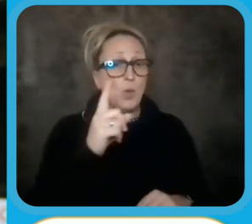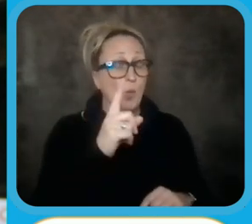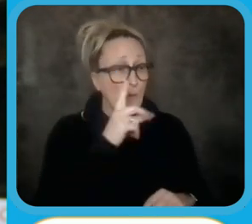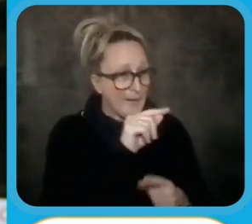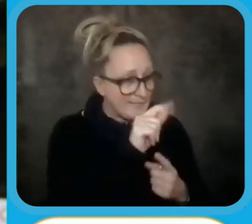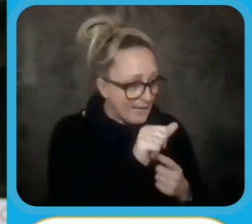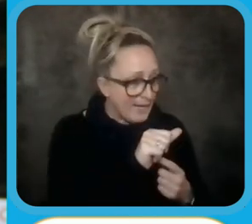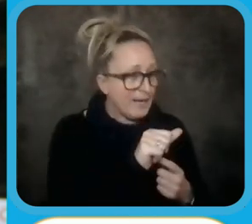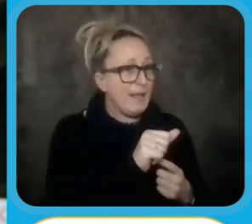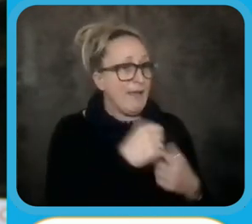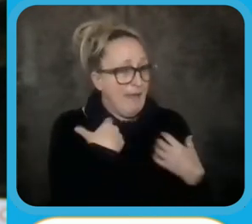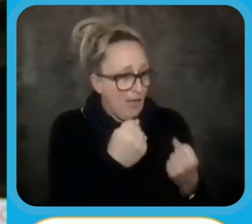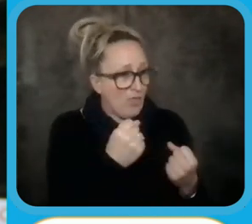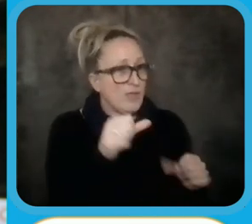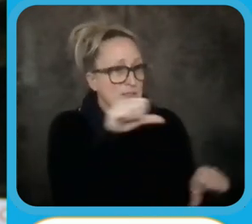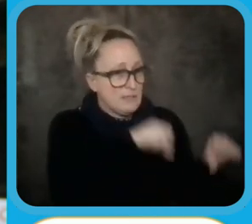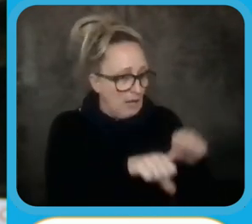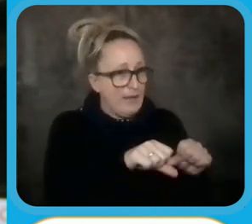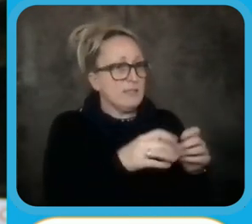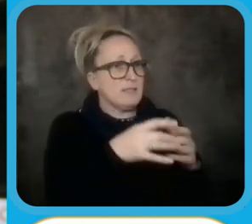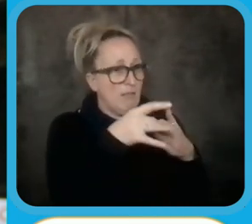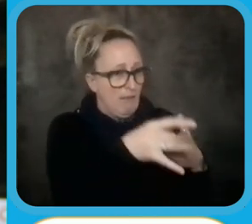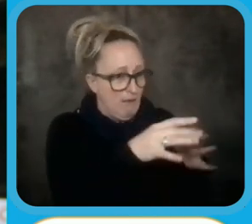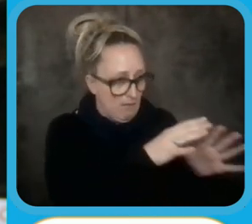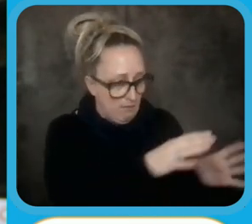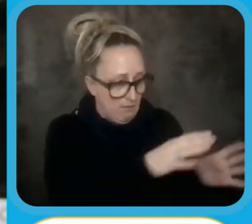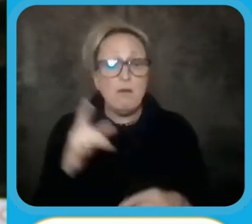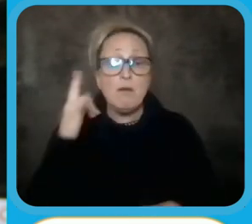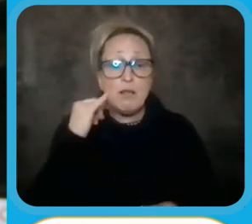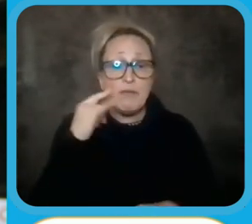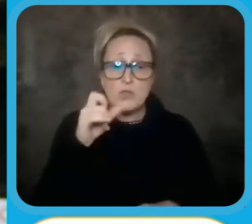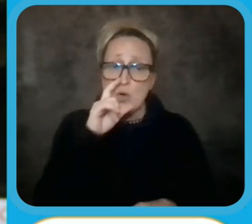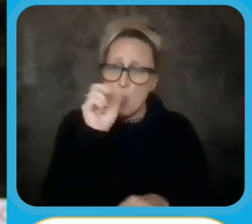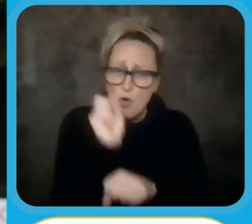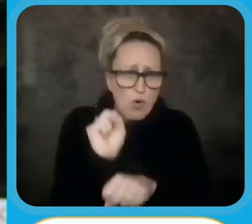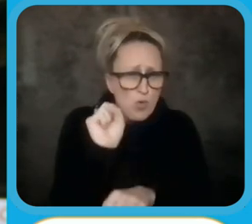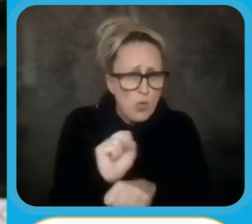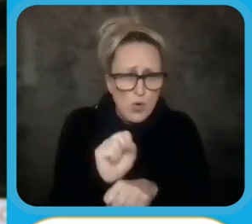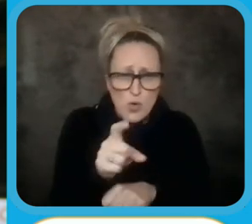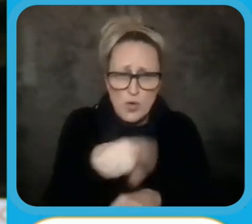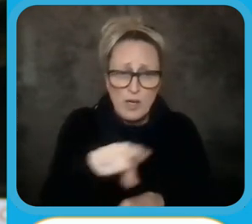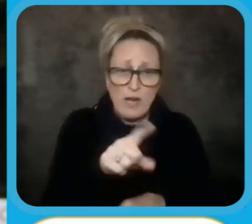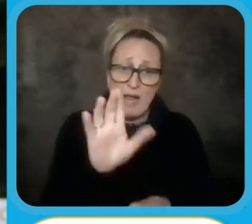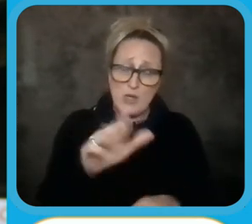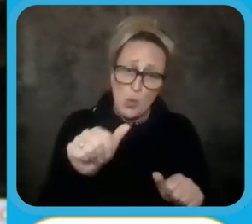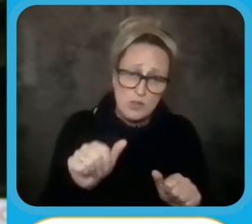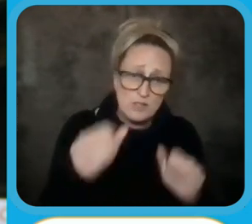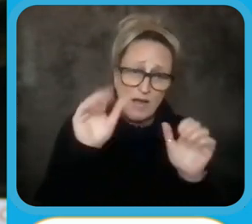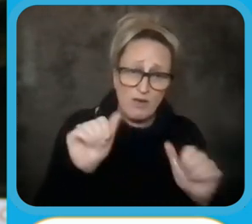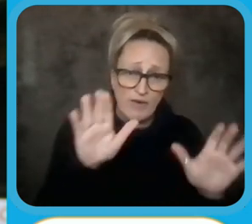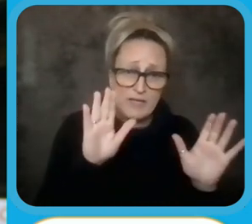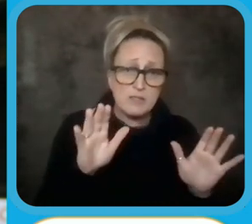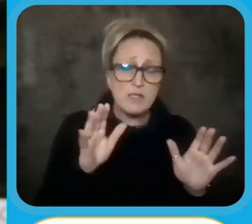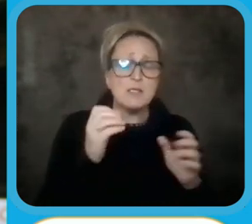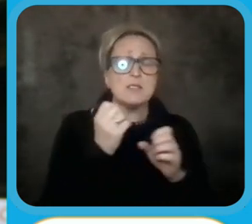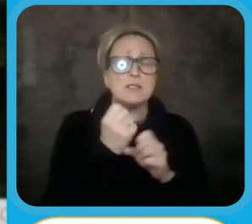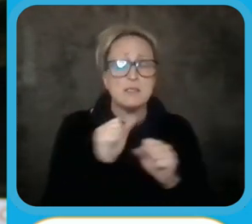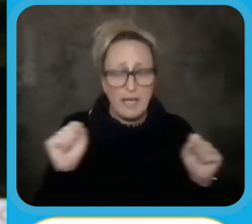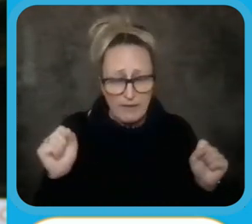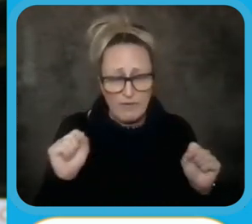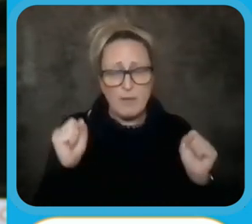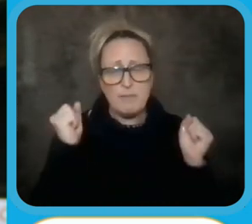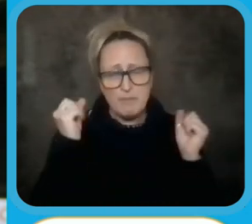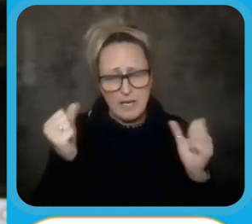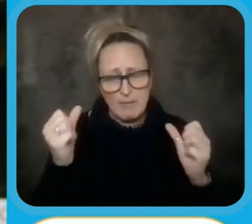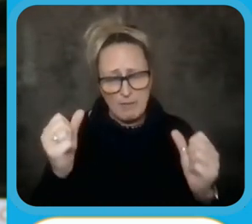health, and science. You know, Californians, hard work, your hard work and your sacrifice, it's saved countless